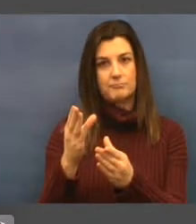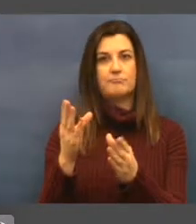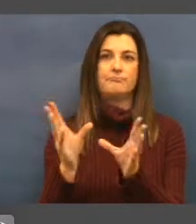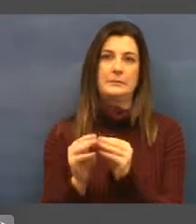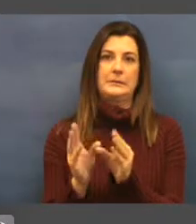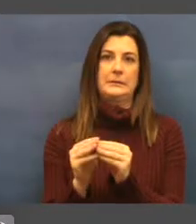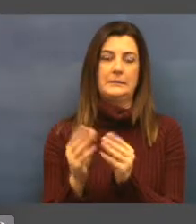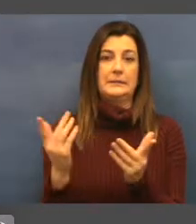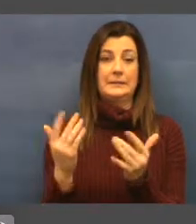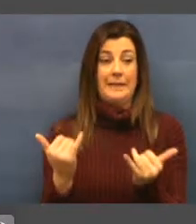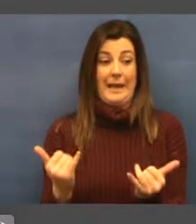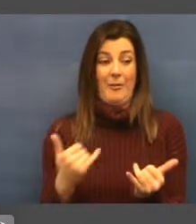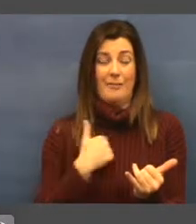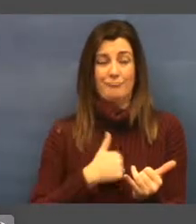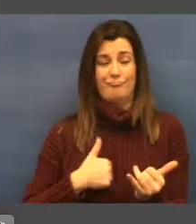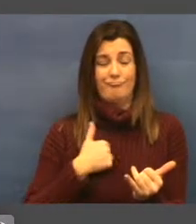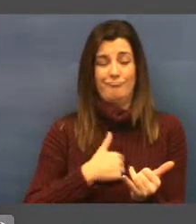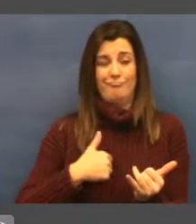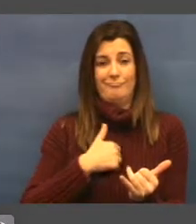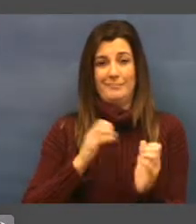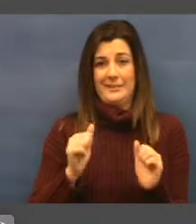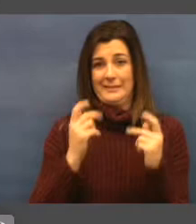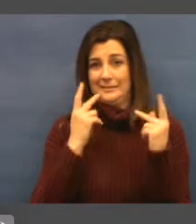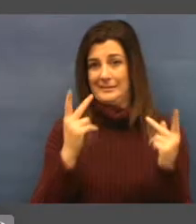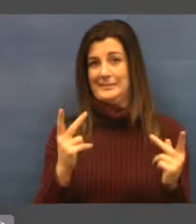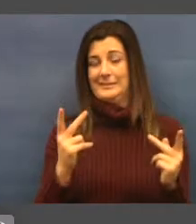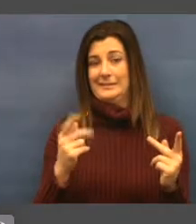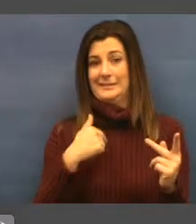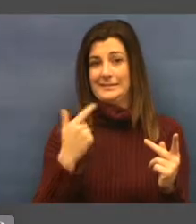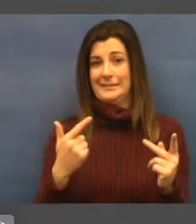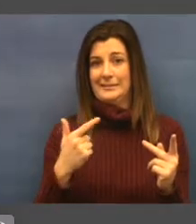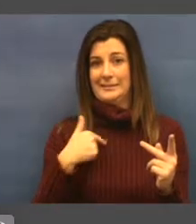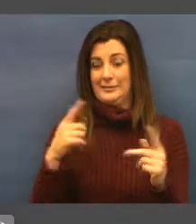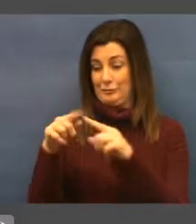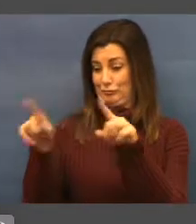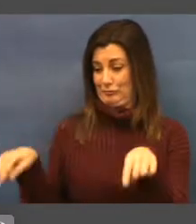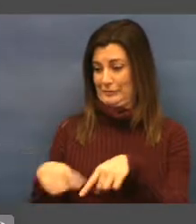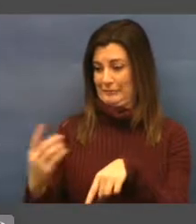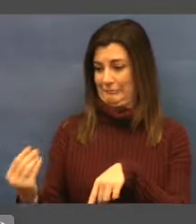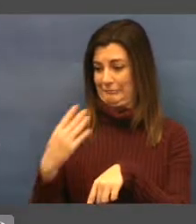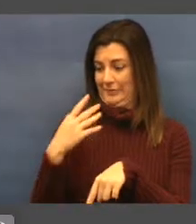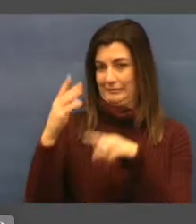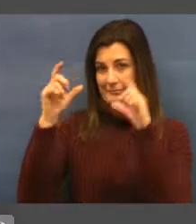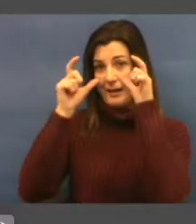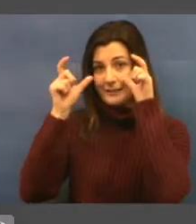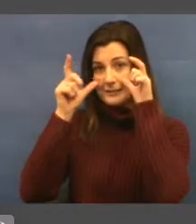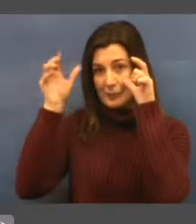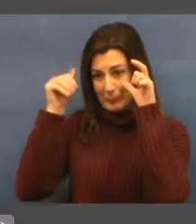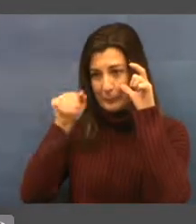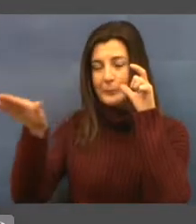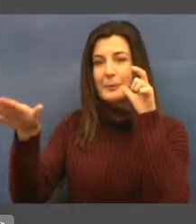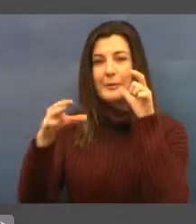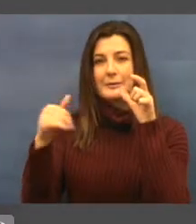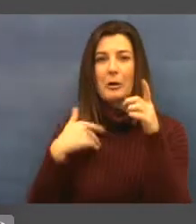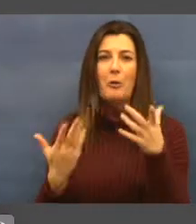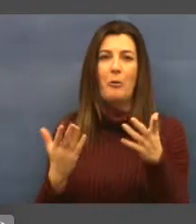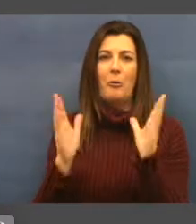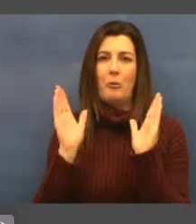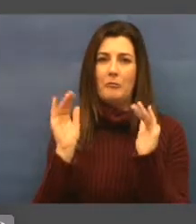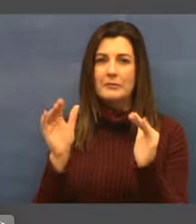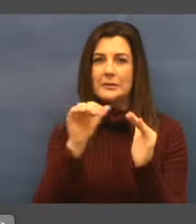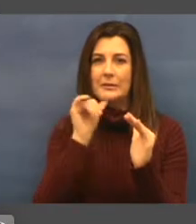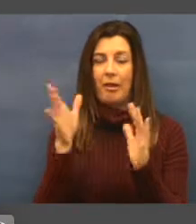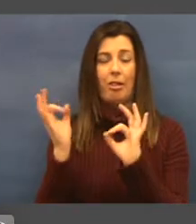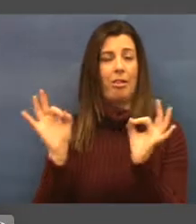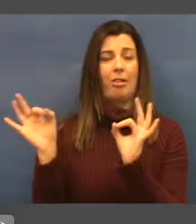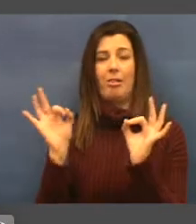off the bat, I'm going to apologize because you guys can see that the screen is reflecting off my glasses, so hopefully that's not too distracting